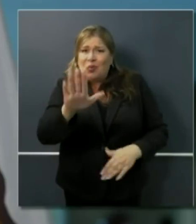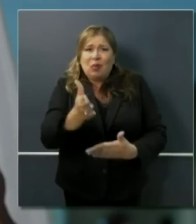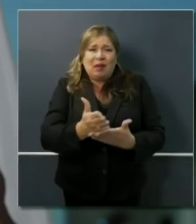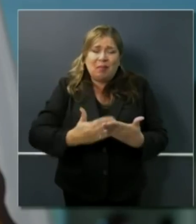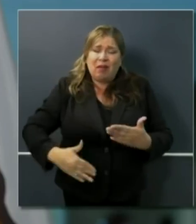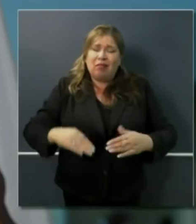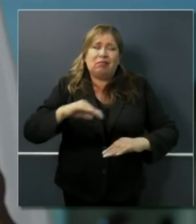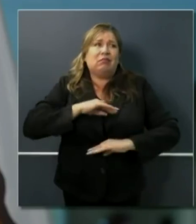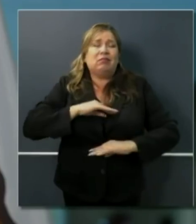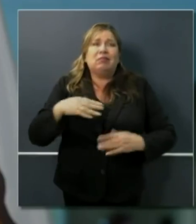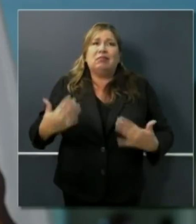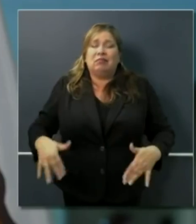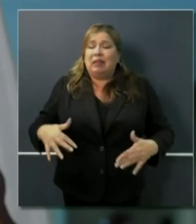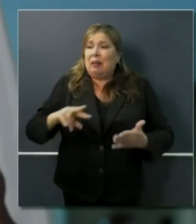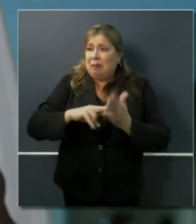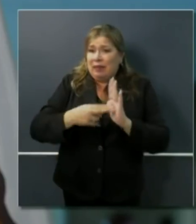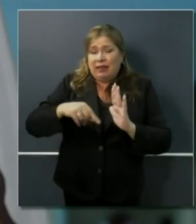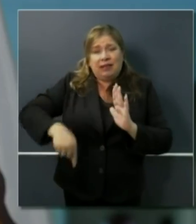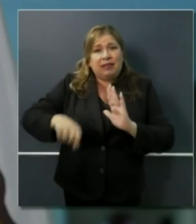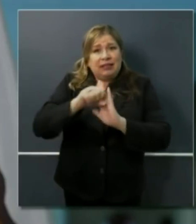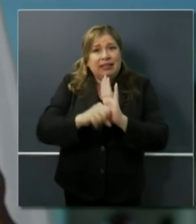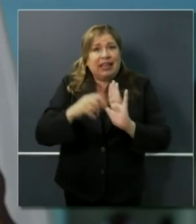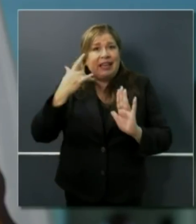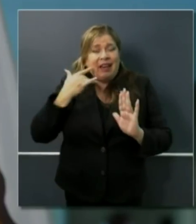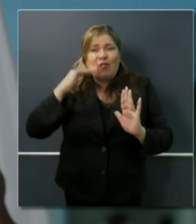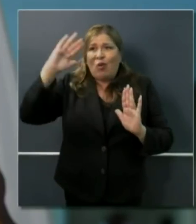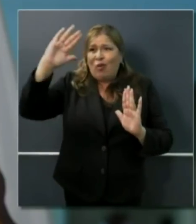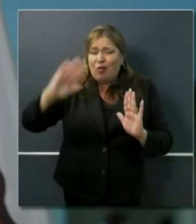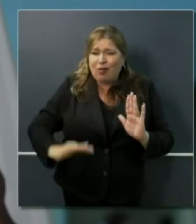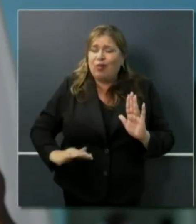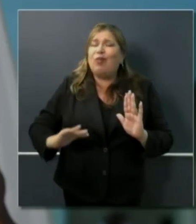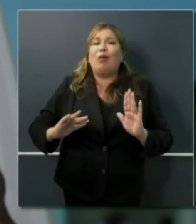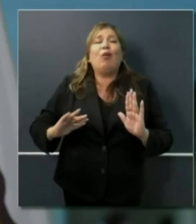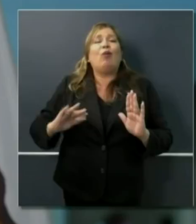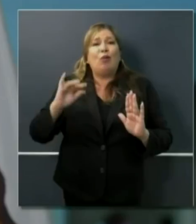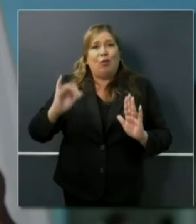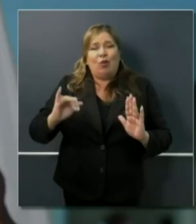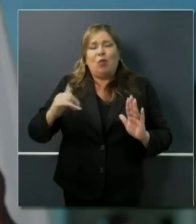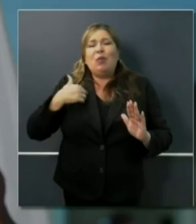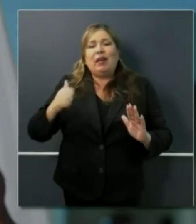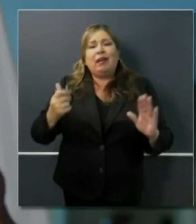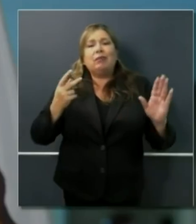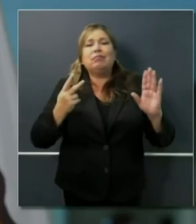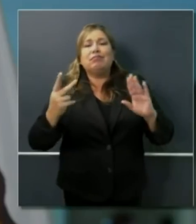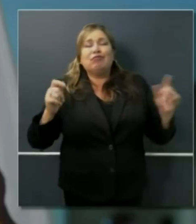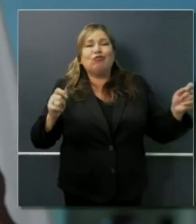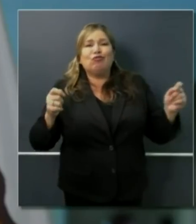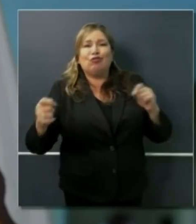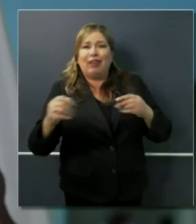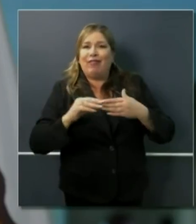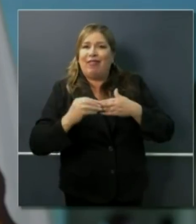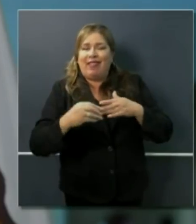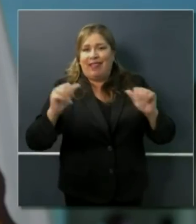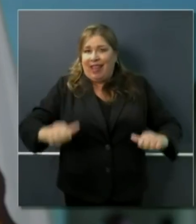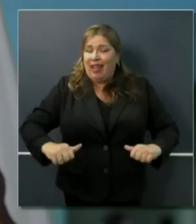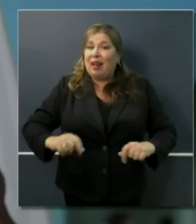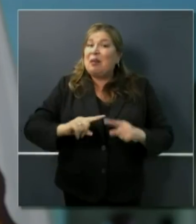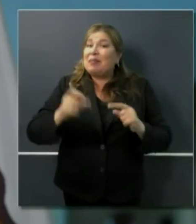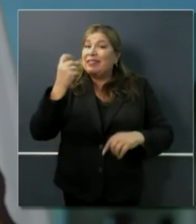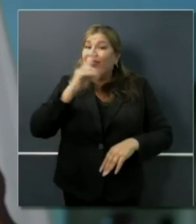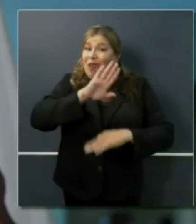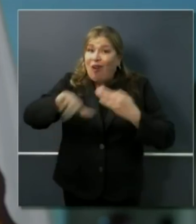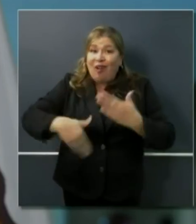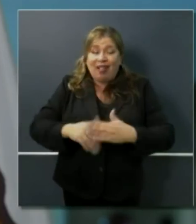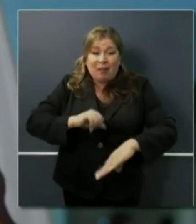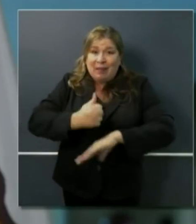remarkable ways, and it's put us as a state in a position where we can lay out this roadmap. But again, it is all conditioned on us